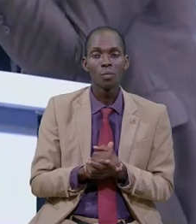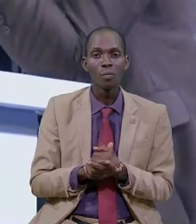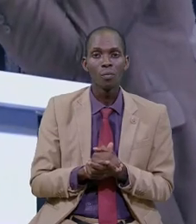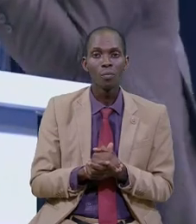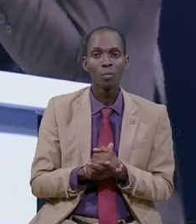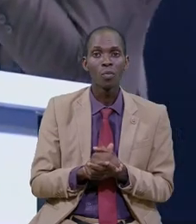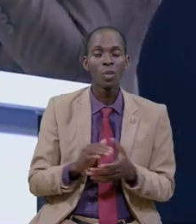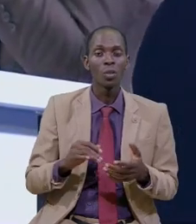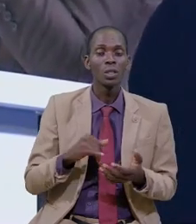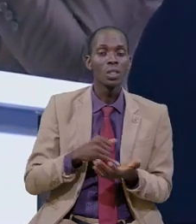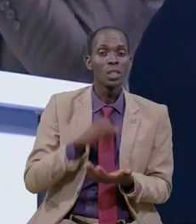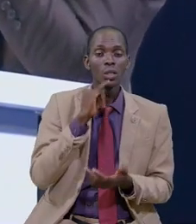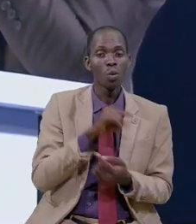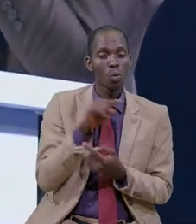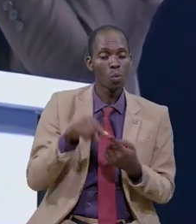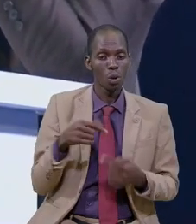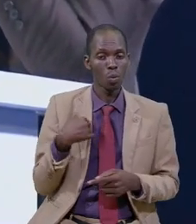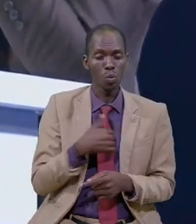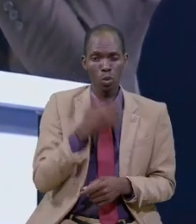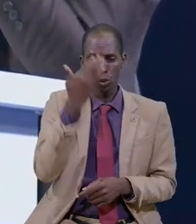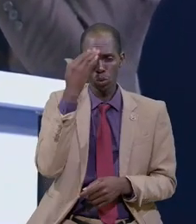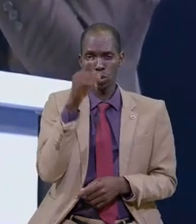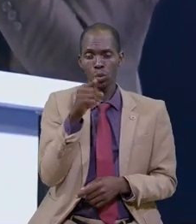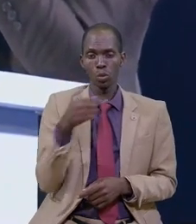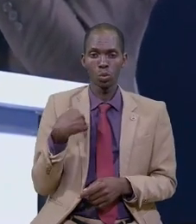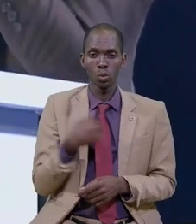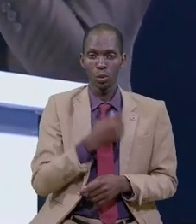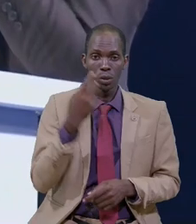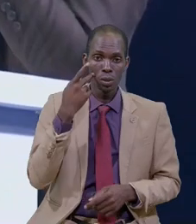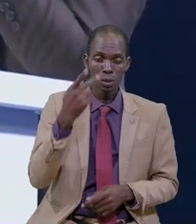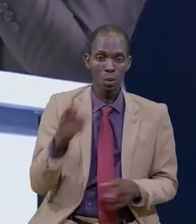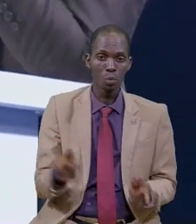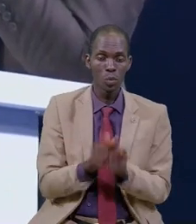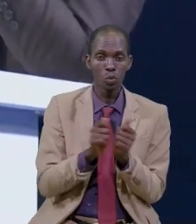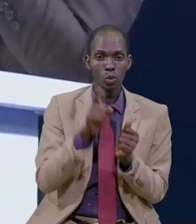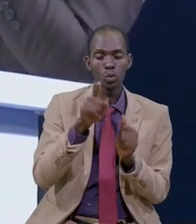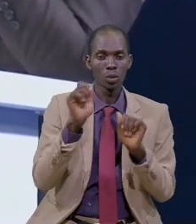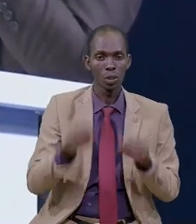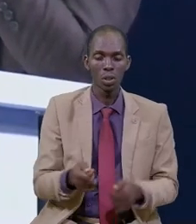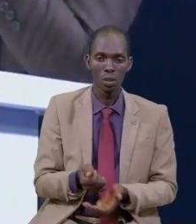when we see you, be able to do all those things.